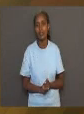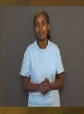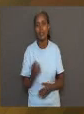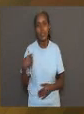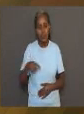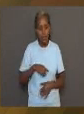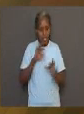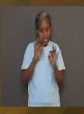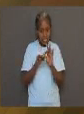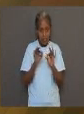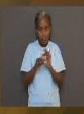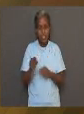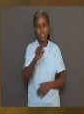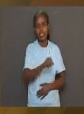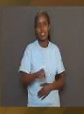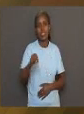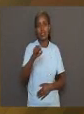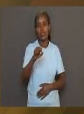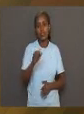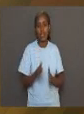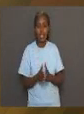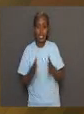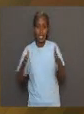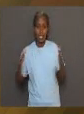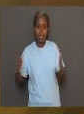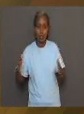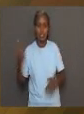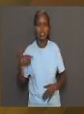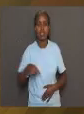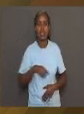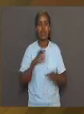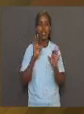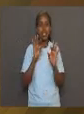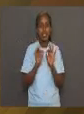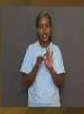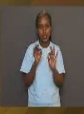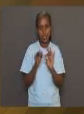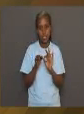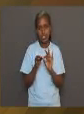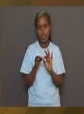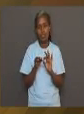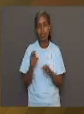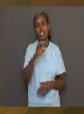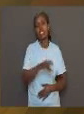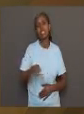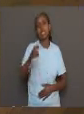can define a sphere by expanding our definition of a